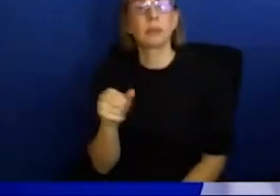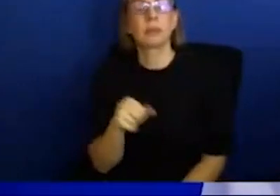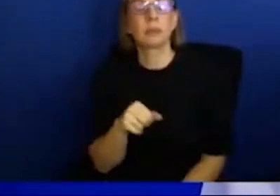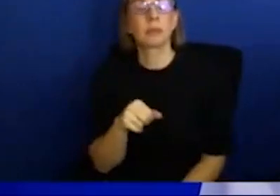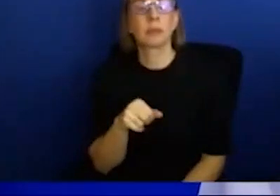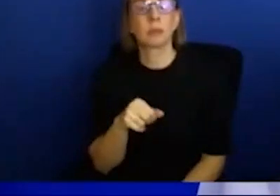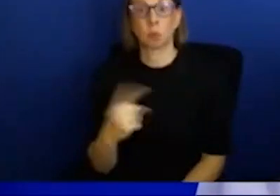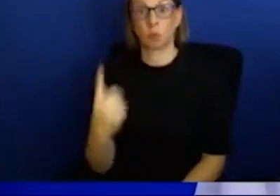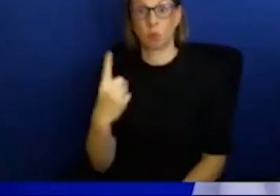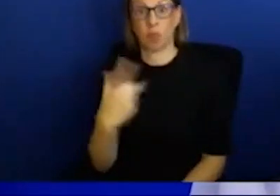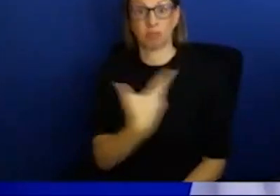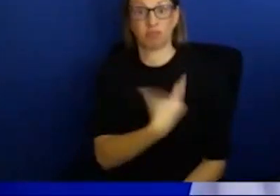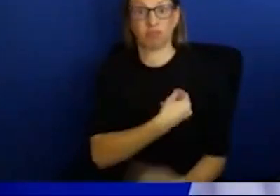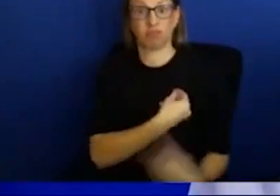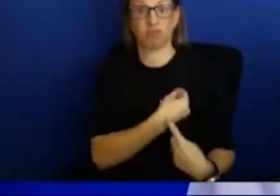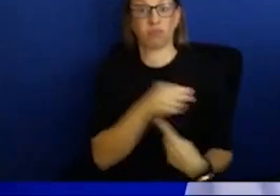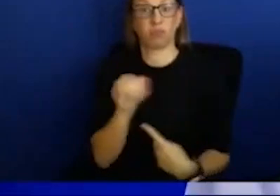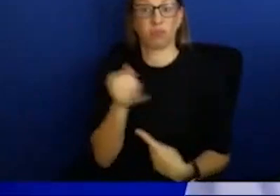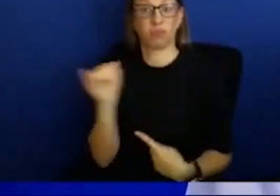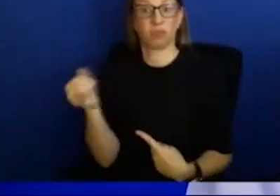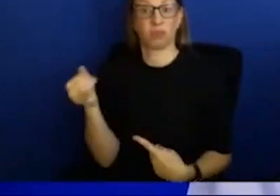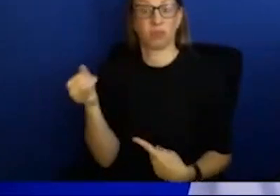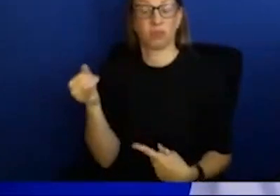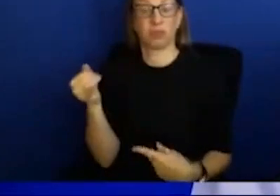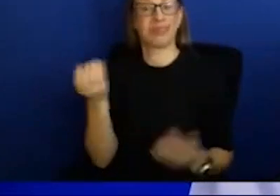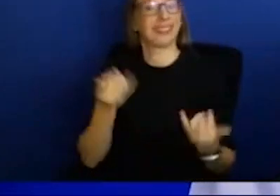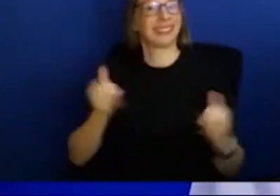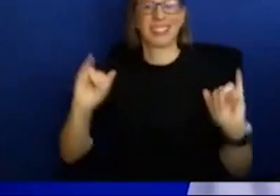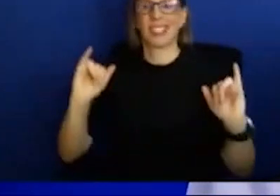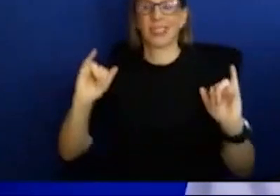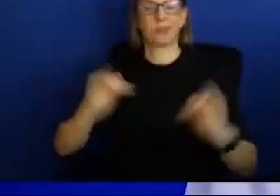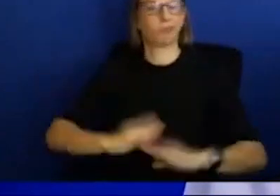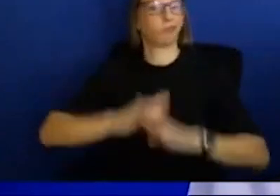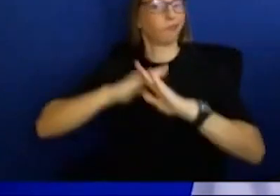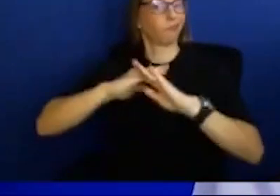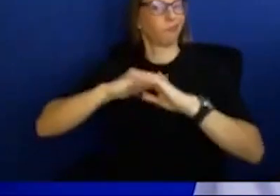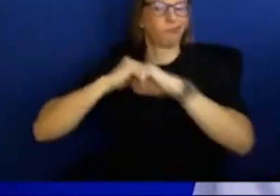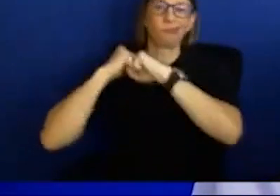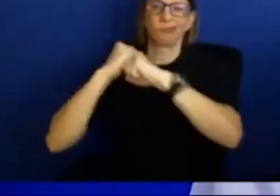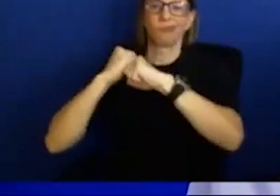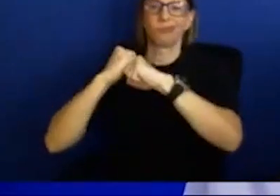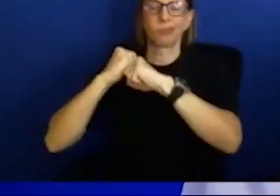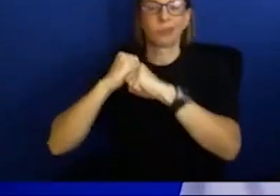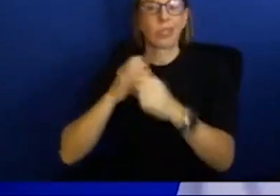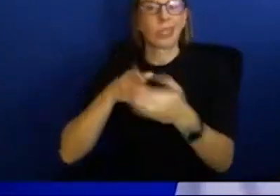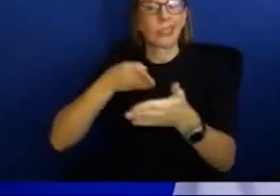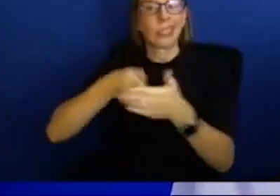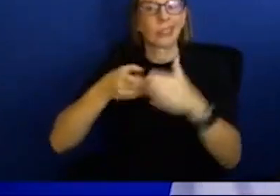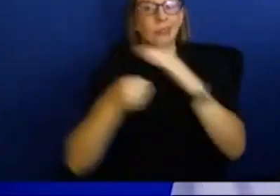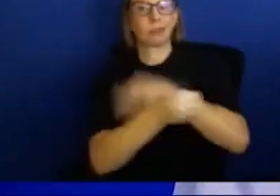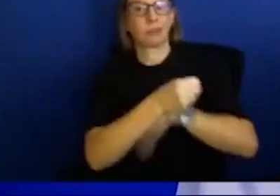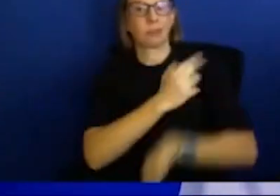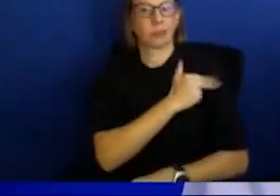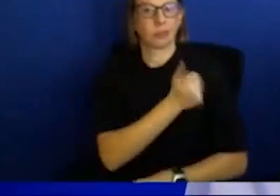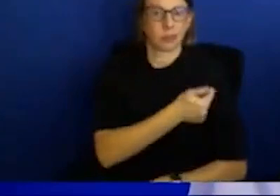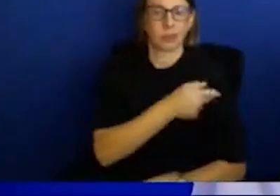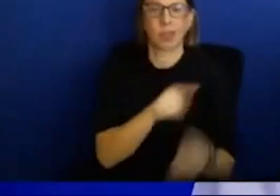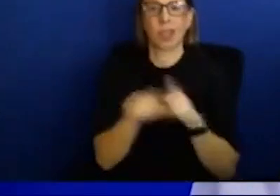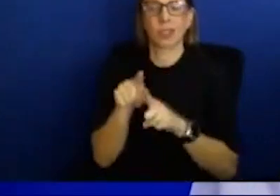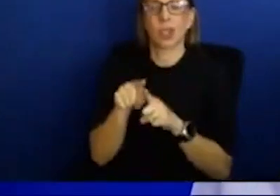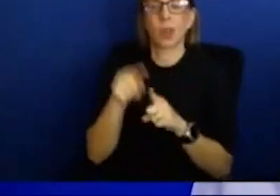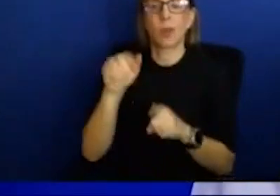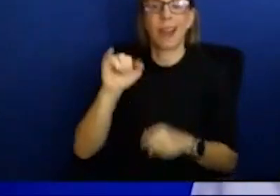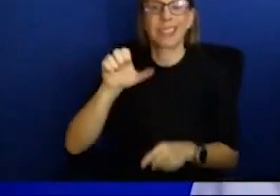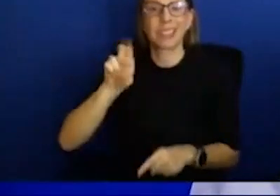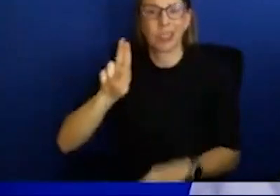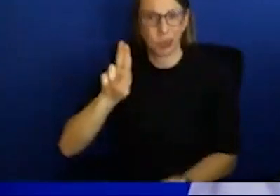of J&J vaccine, you are still very well protected against that risk of going to hospitalization and ICU. So,